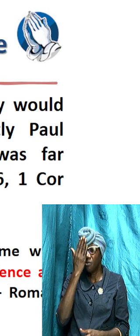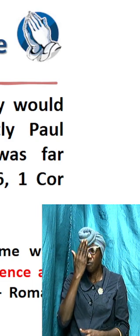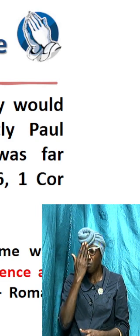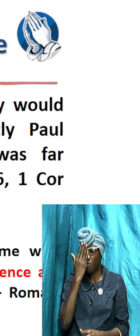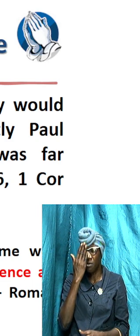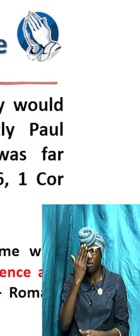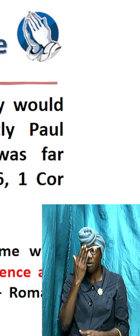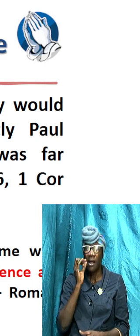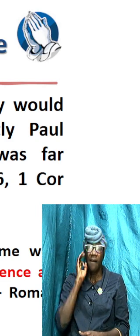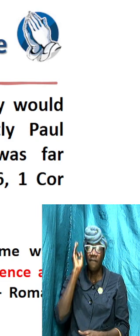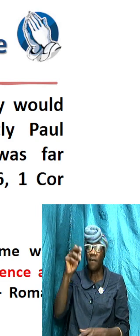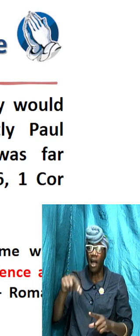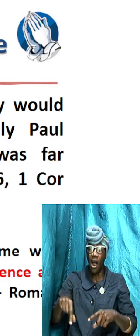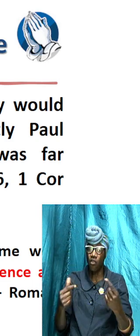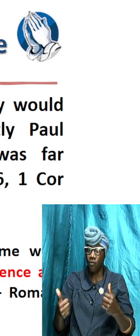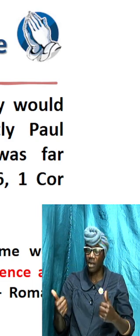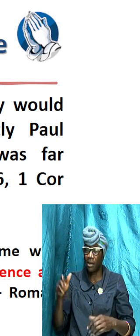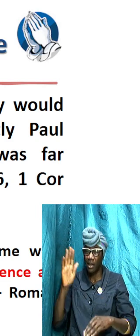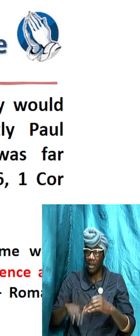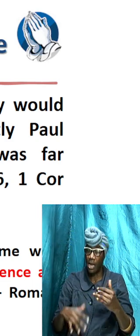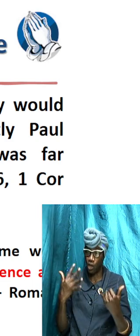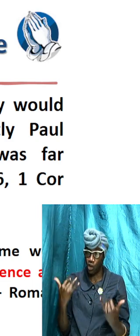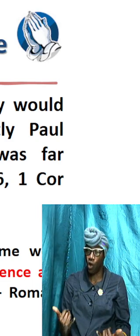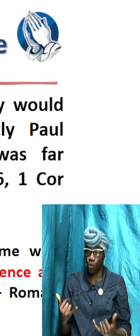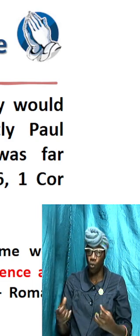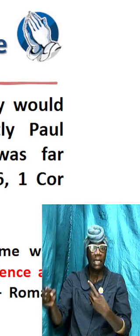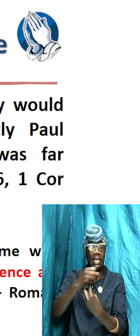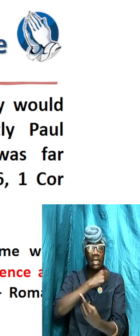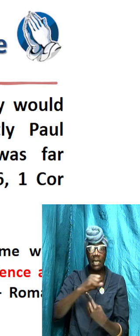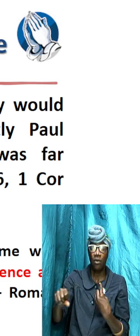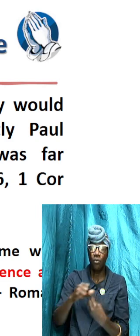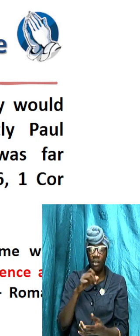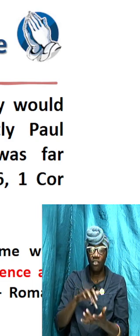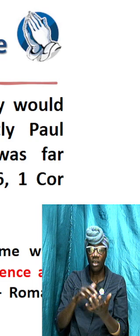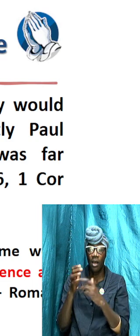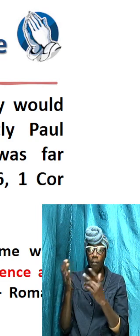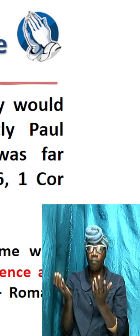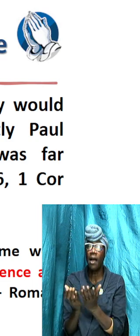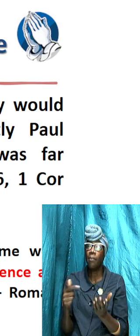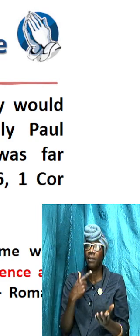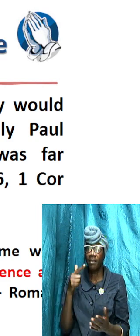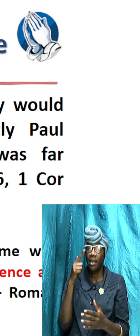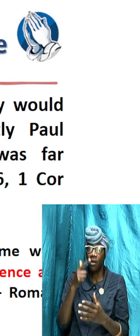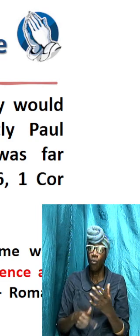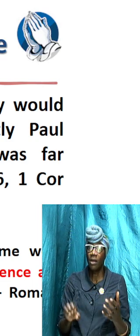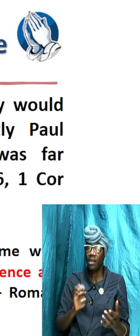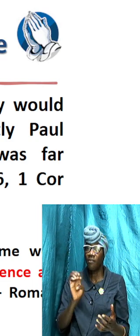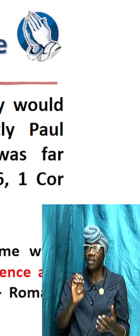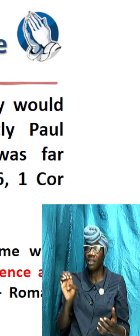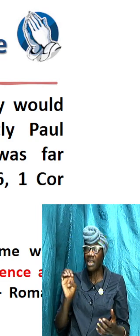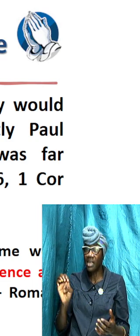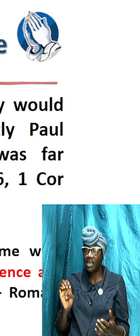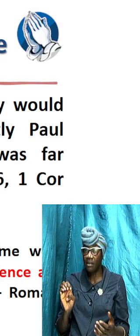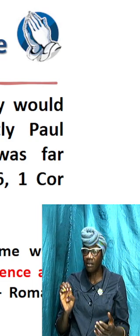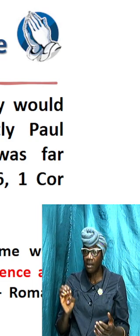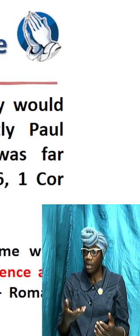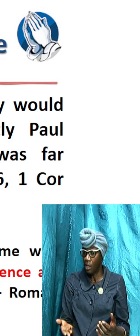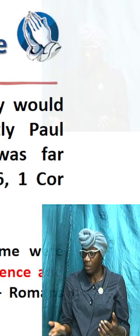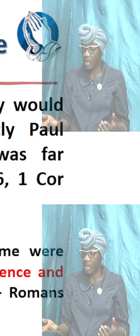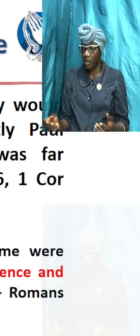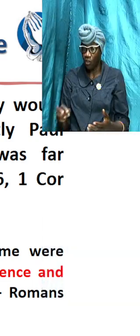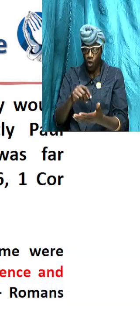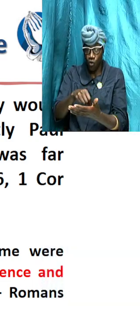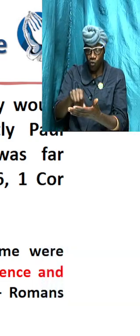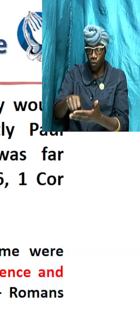greater than our present situation. Amen. So the Bible says, for whatsoever things were written aforetime, they were